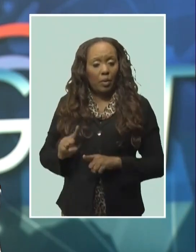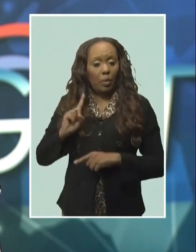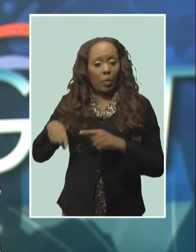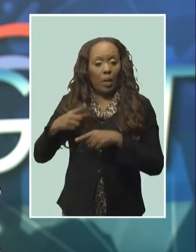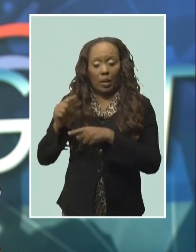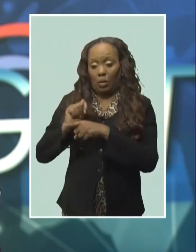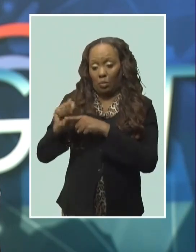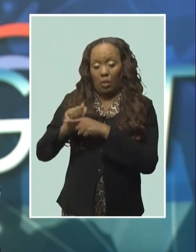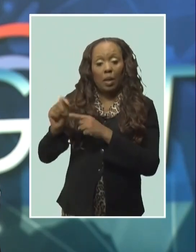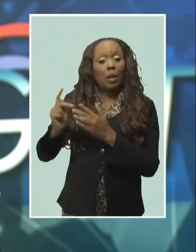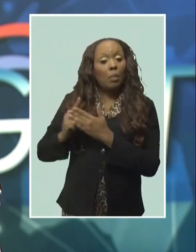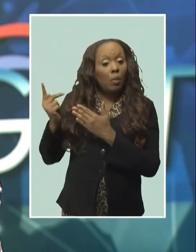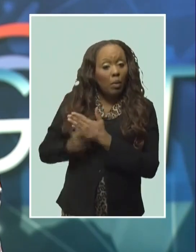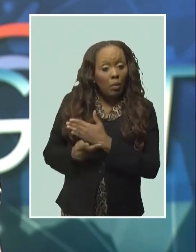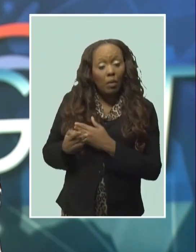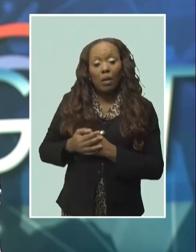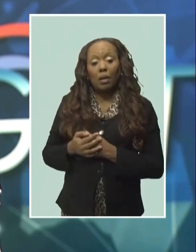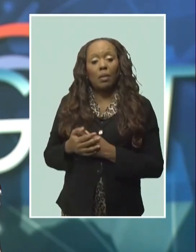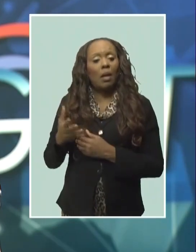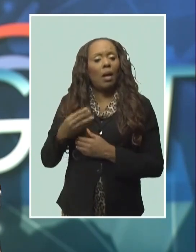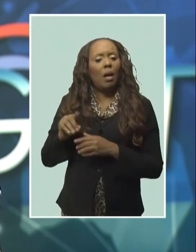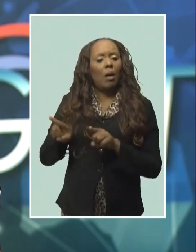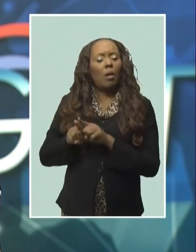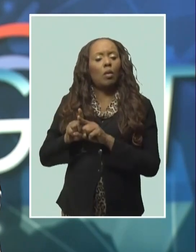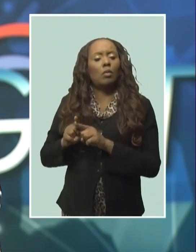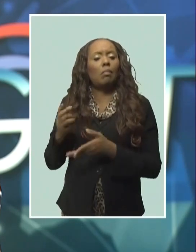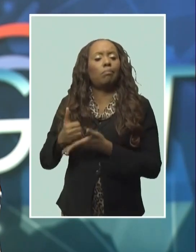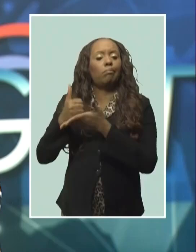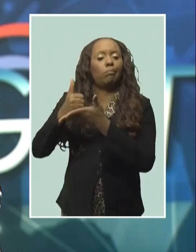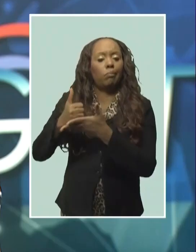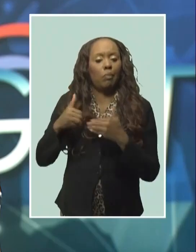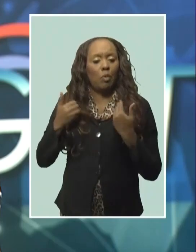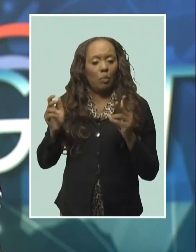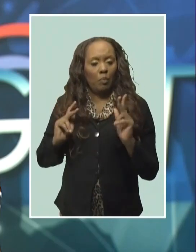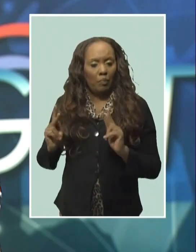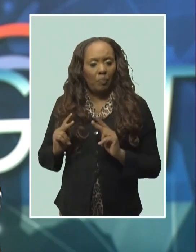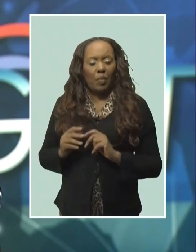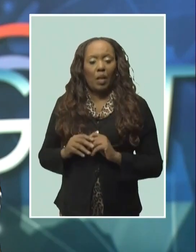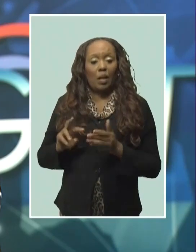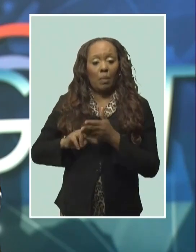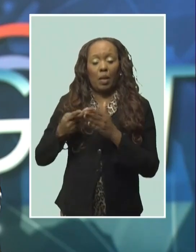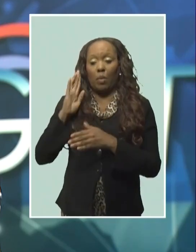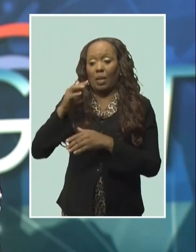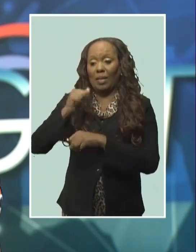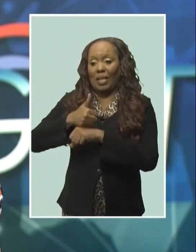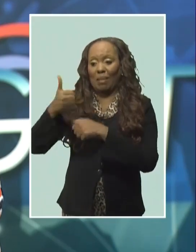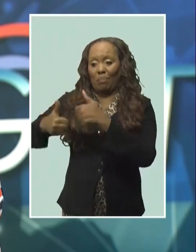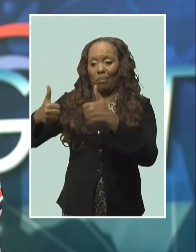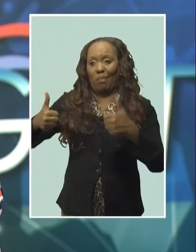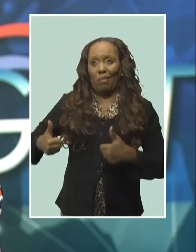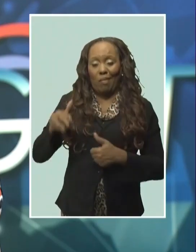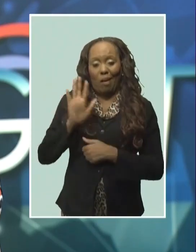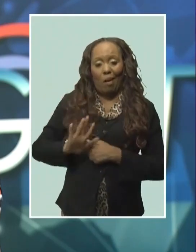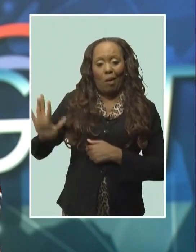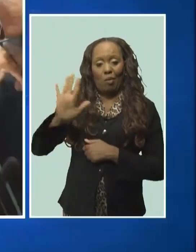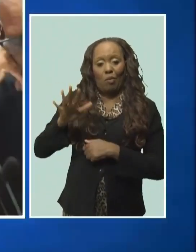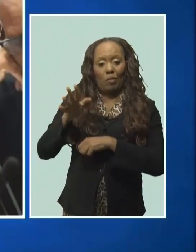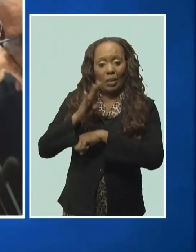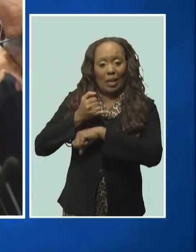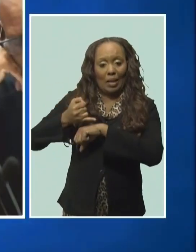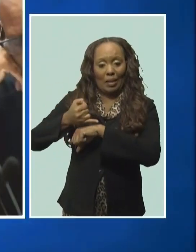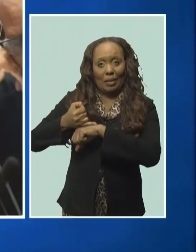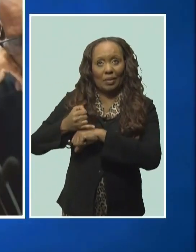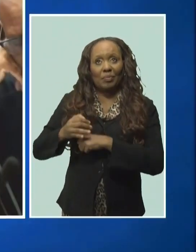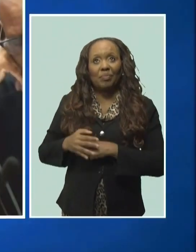and interventions of YES, especially since they increased the number of satellite locations across the island. They would